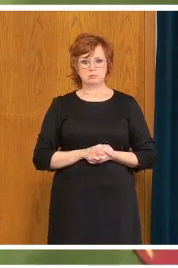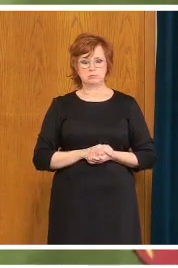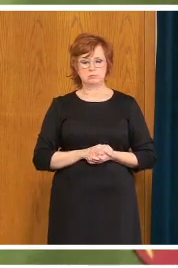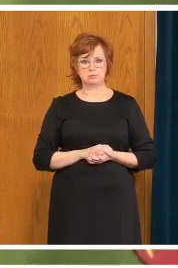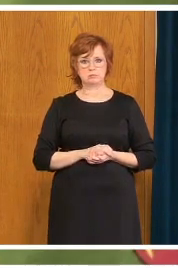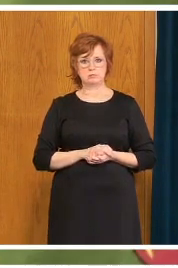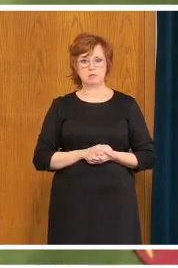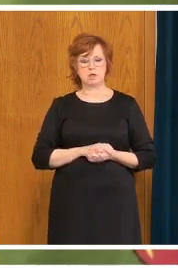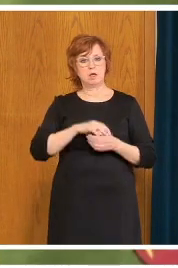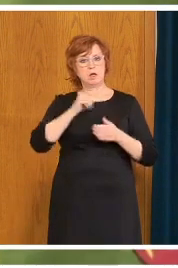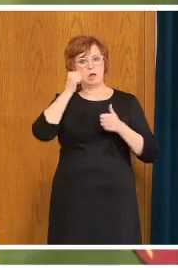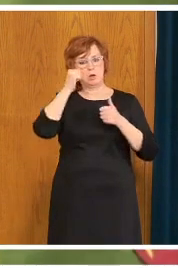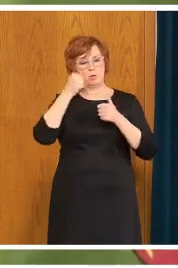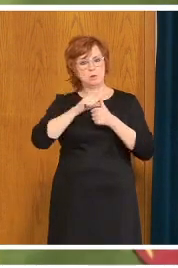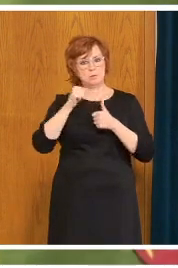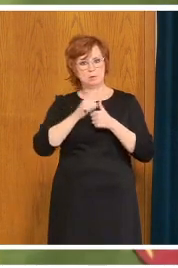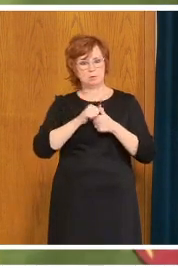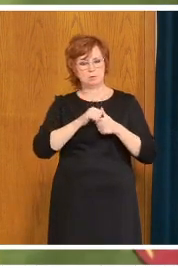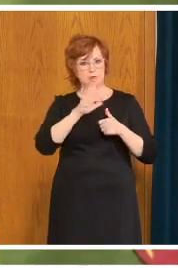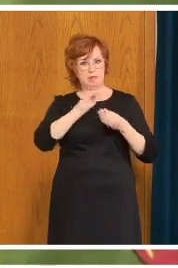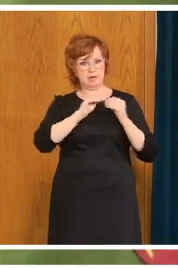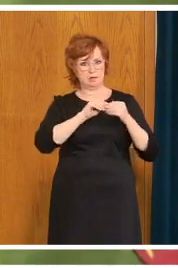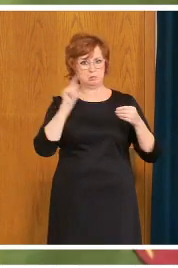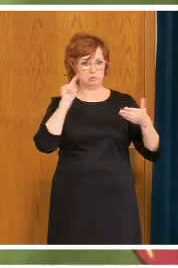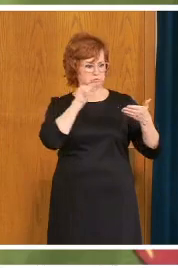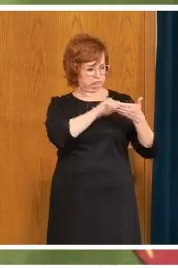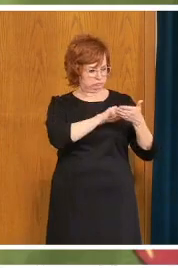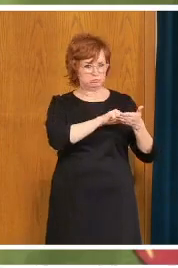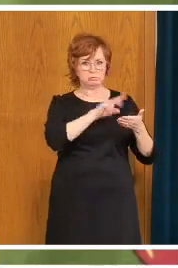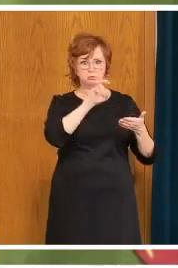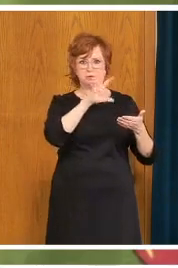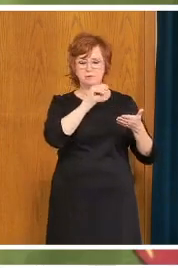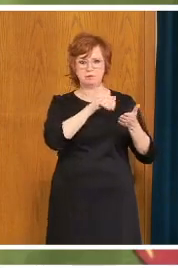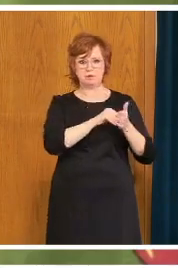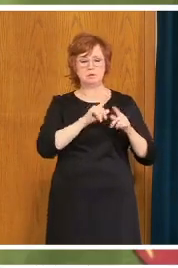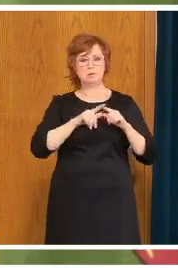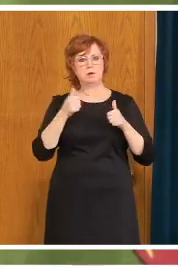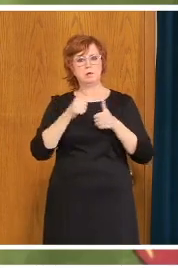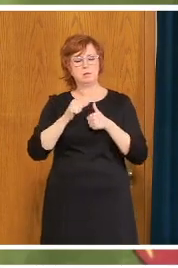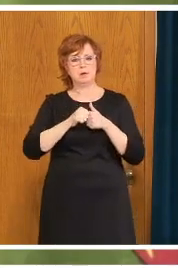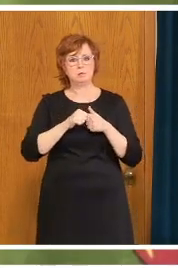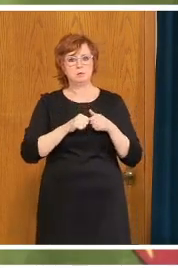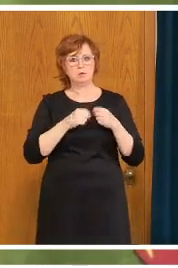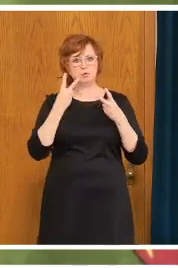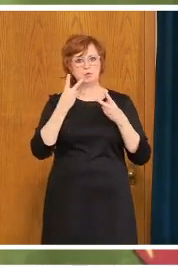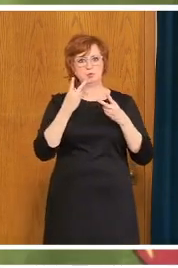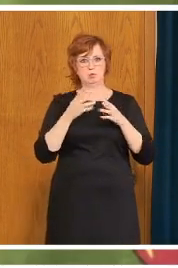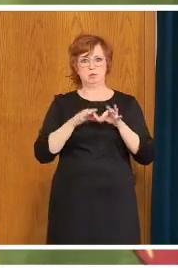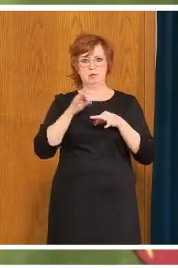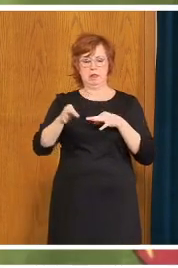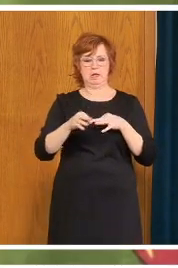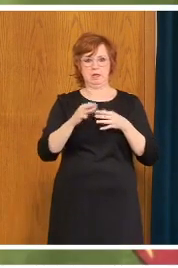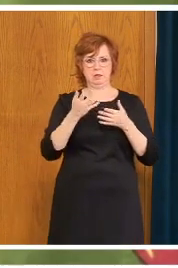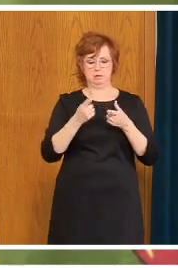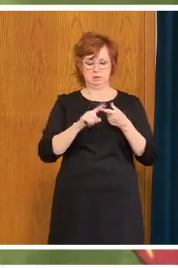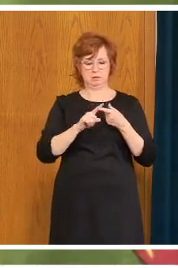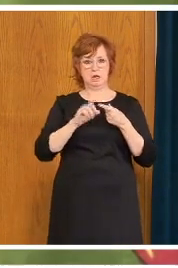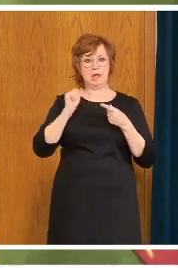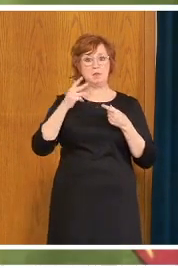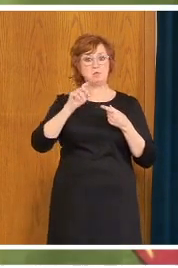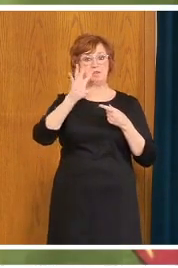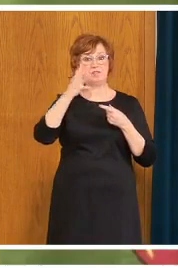delayed shipments of Moderna. We had a shipment that was going to arrive on April 5th that didn't arrive until this week. The shipment that was